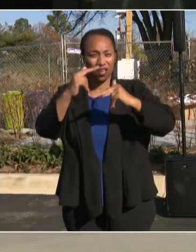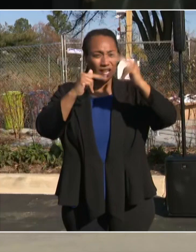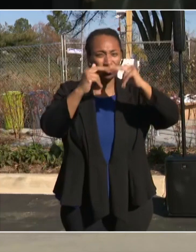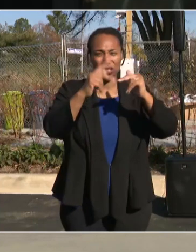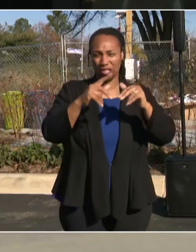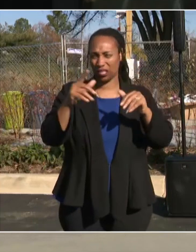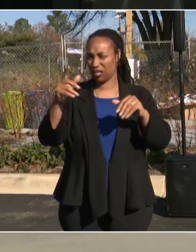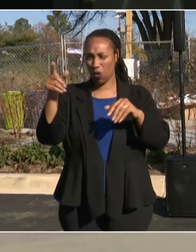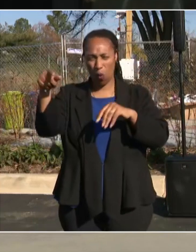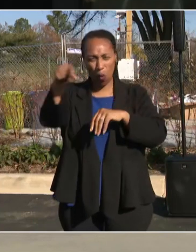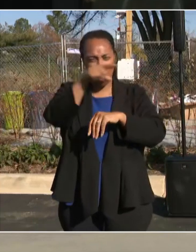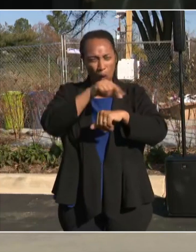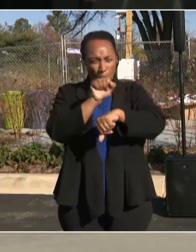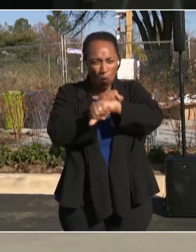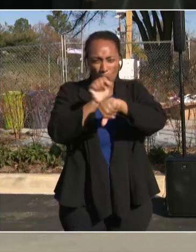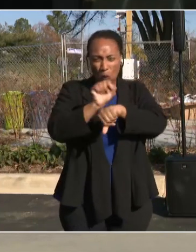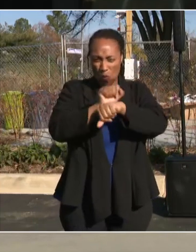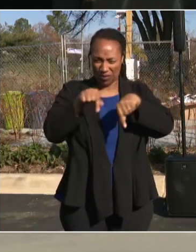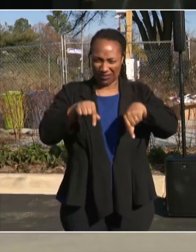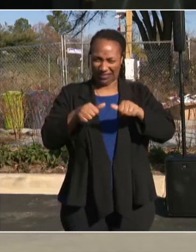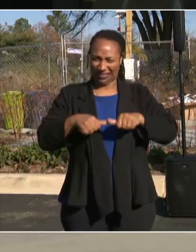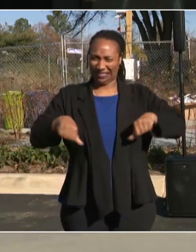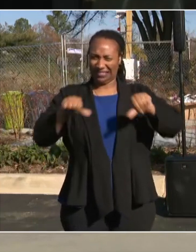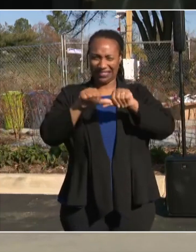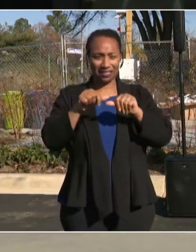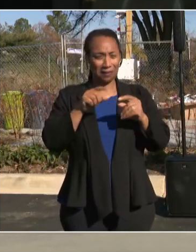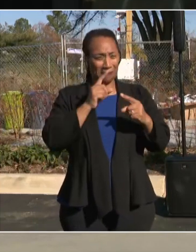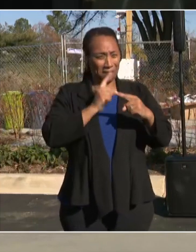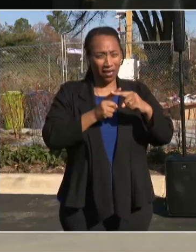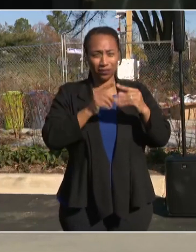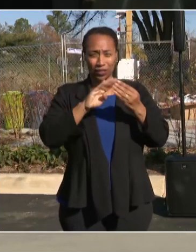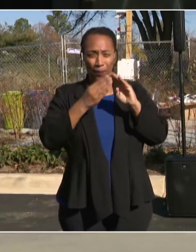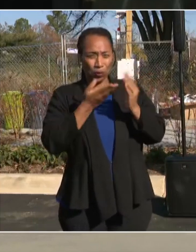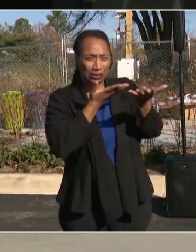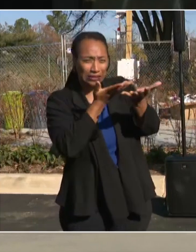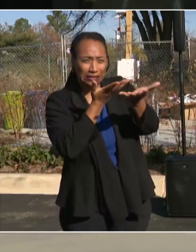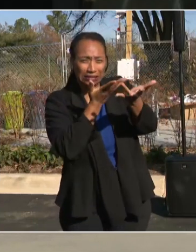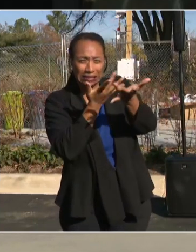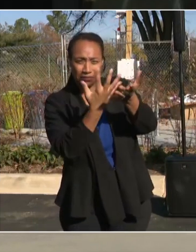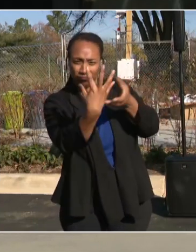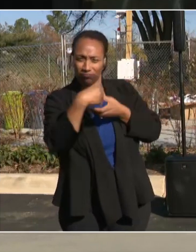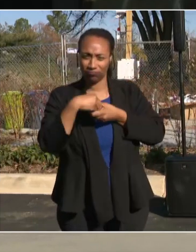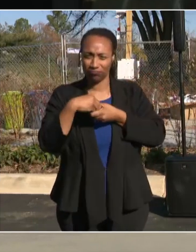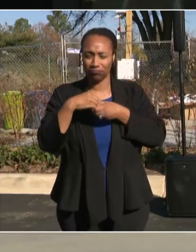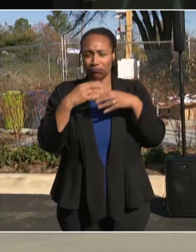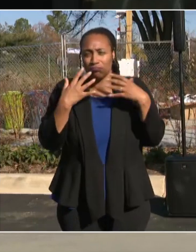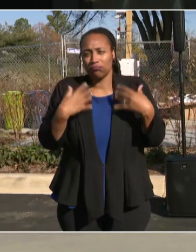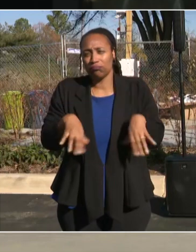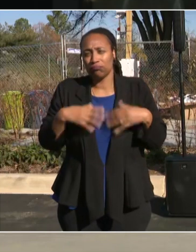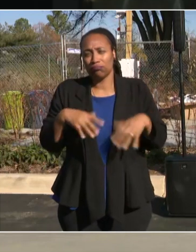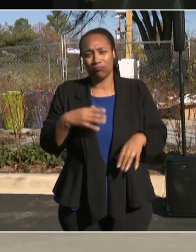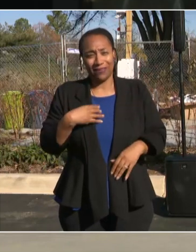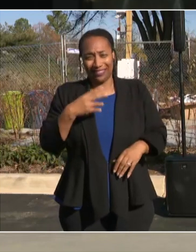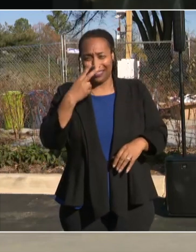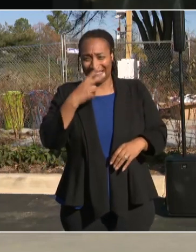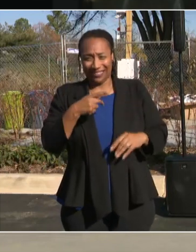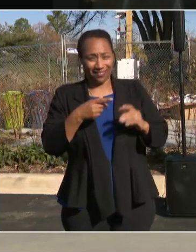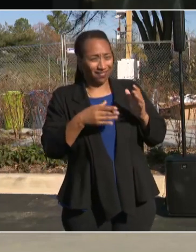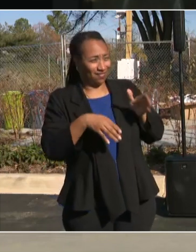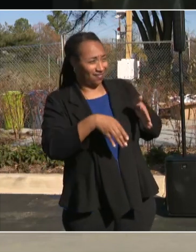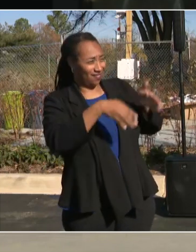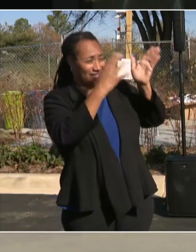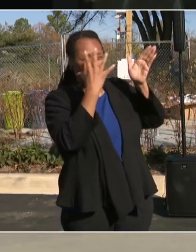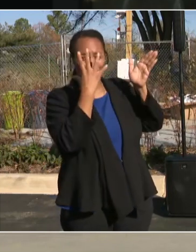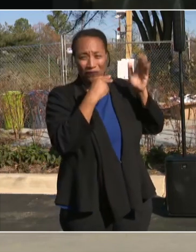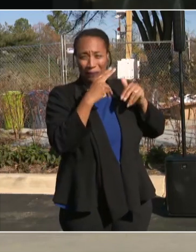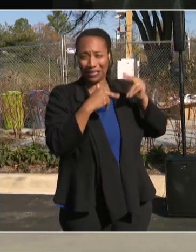to shoulder with any community in how they look, the amenities they offer, and how they operate. We say